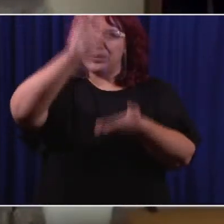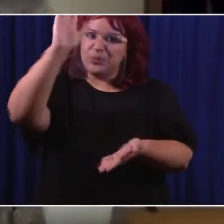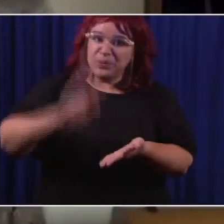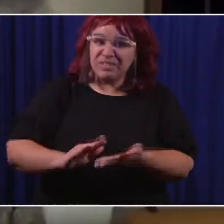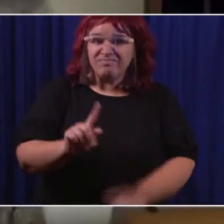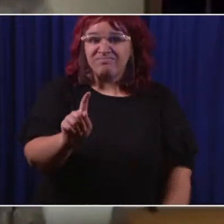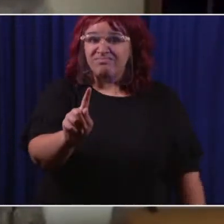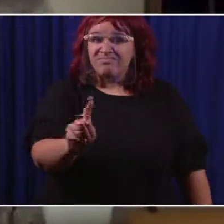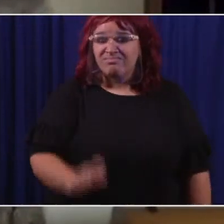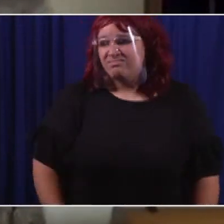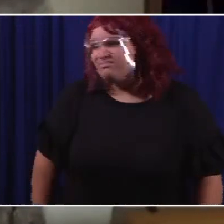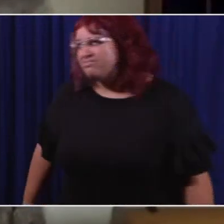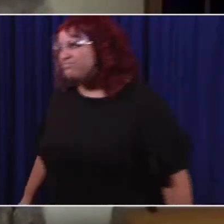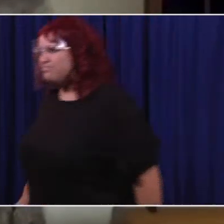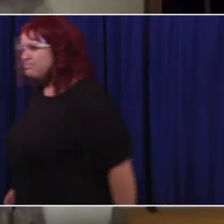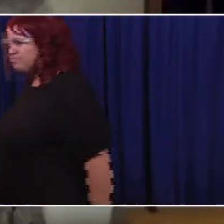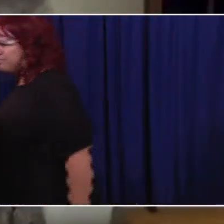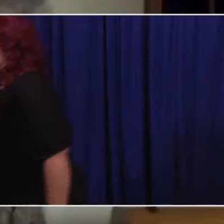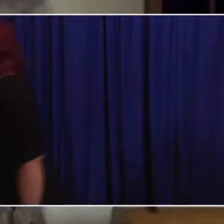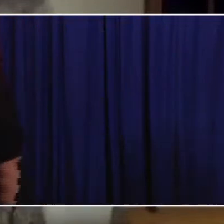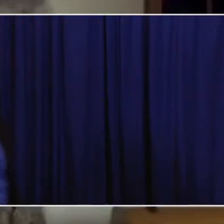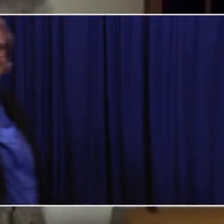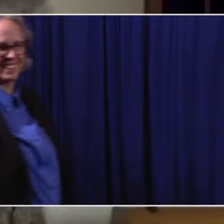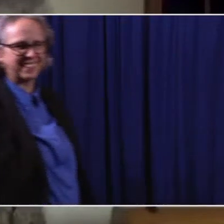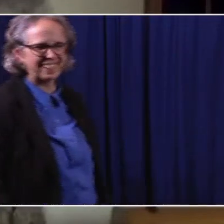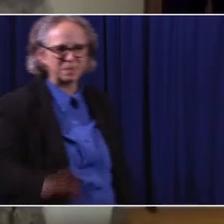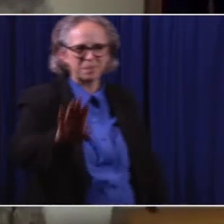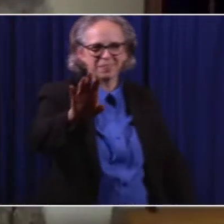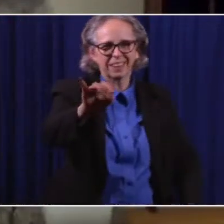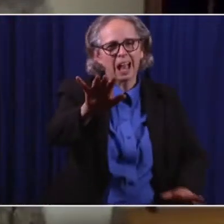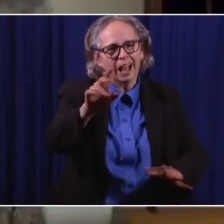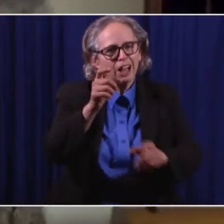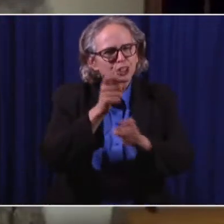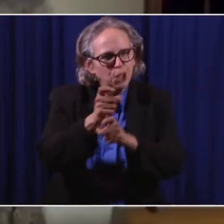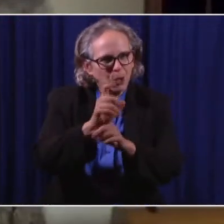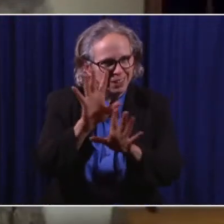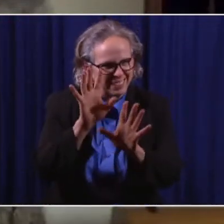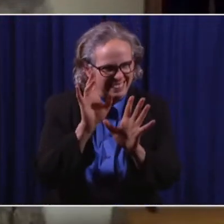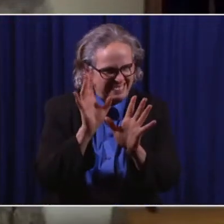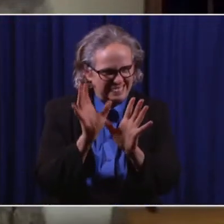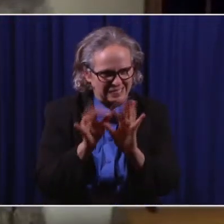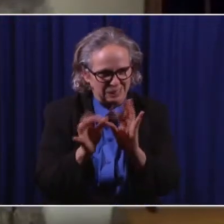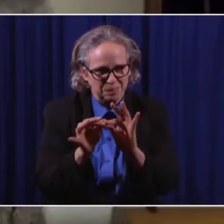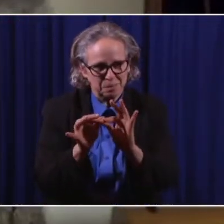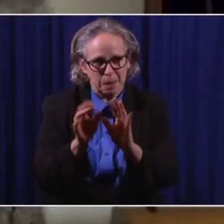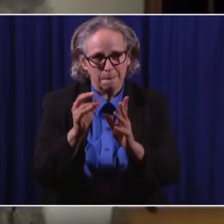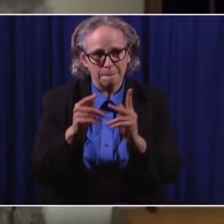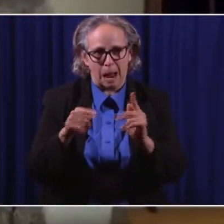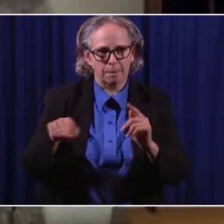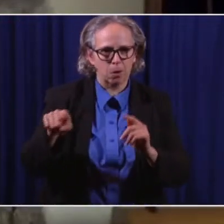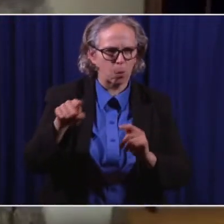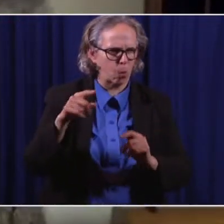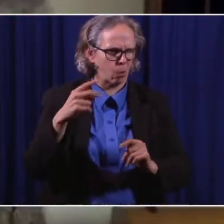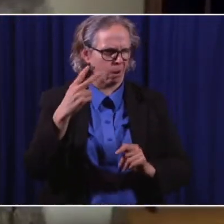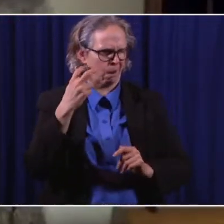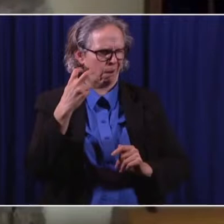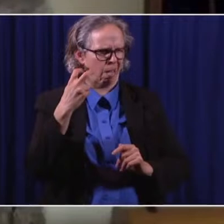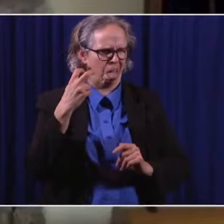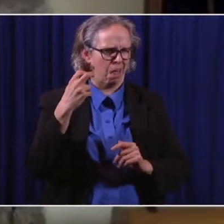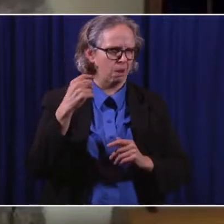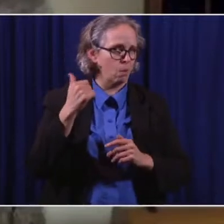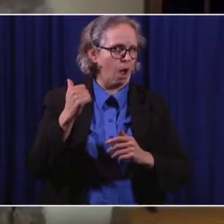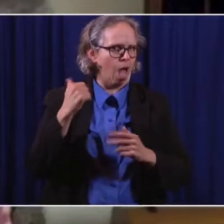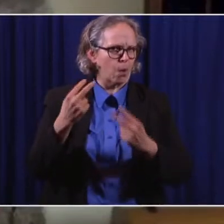a little joke, but maybe they're not watching our press conference, and maybe they're not watching you at 6 o'clock on Channel